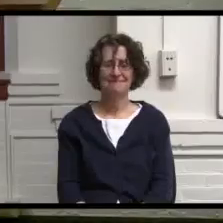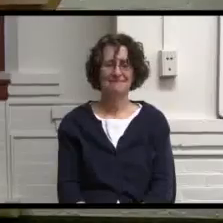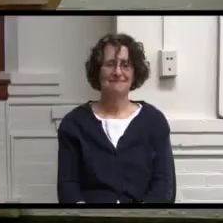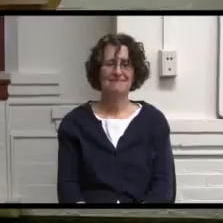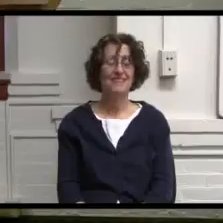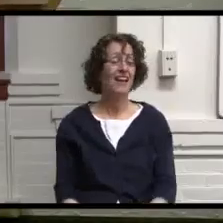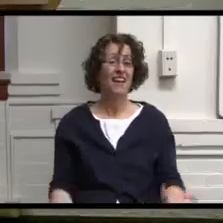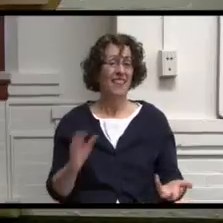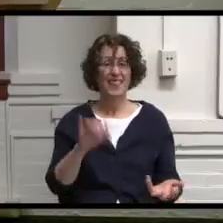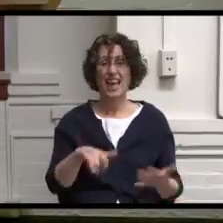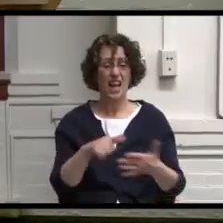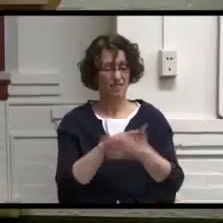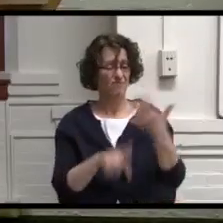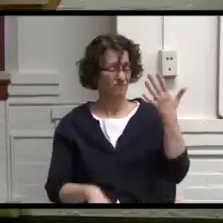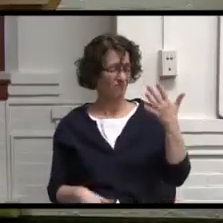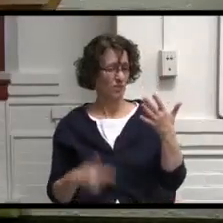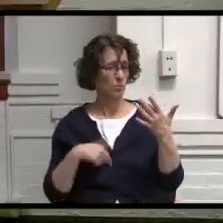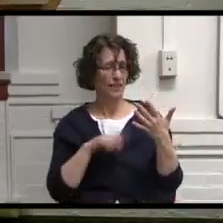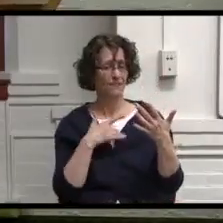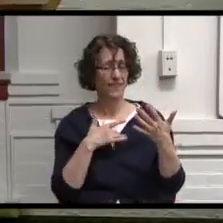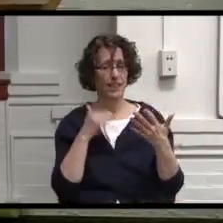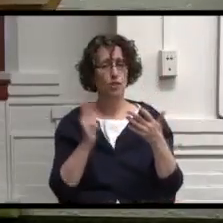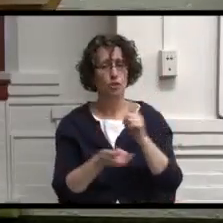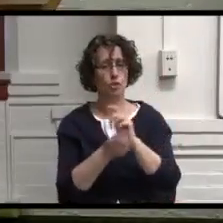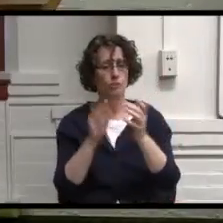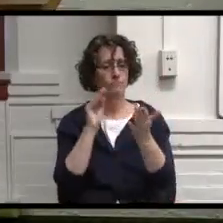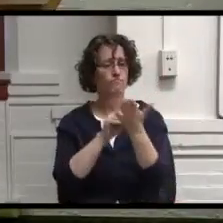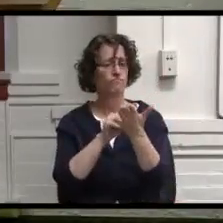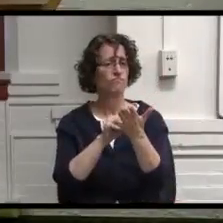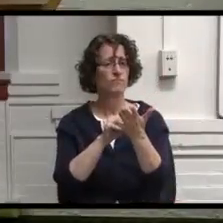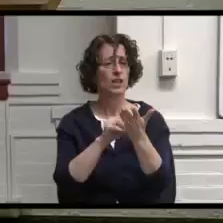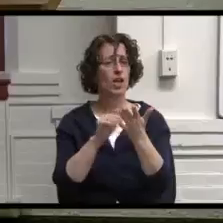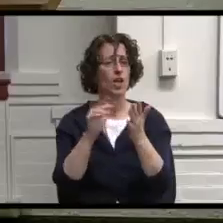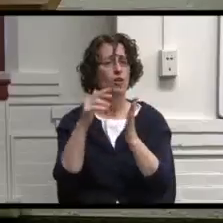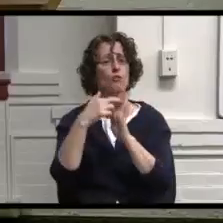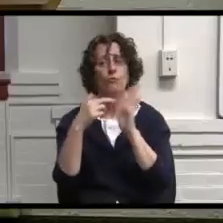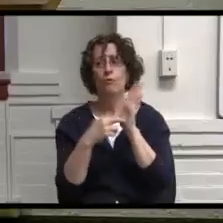that's the only things that we feel should go